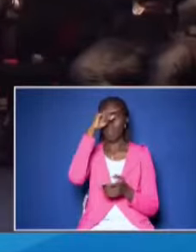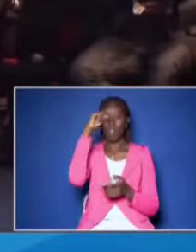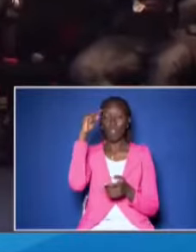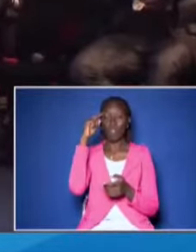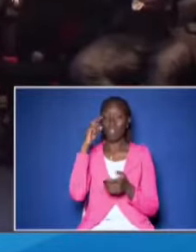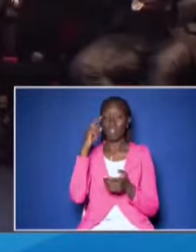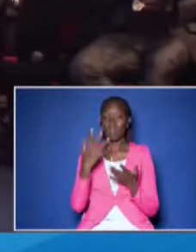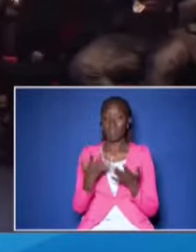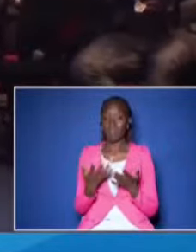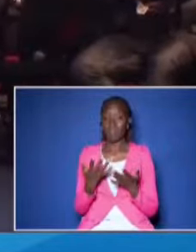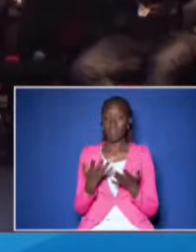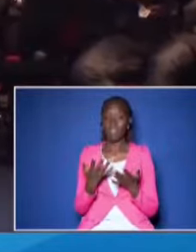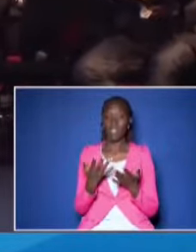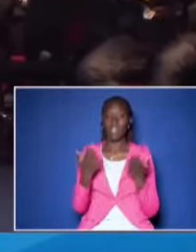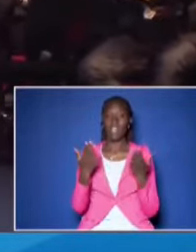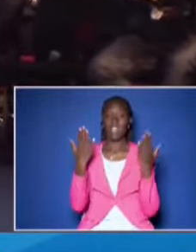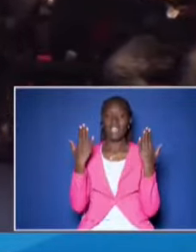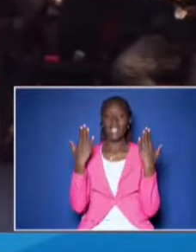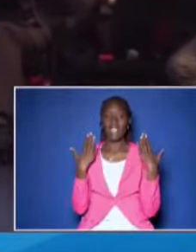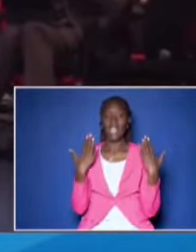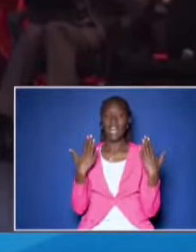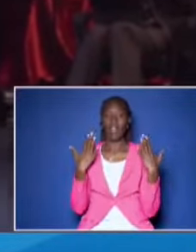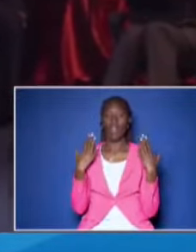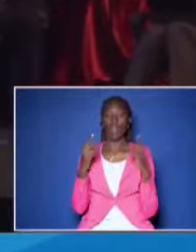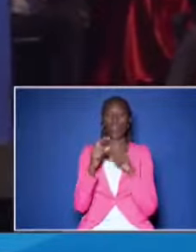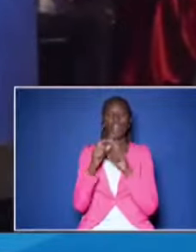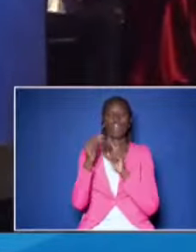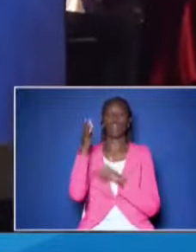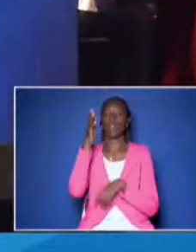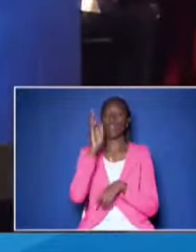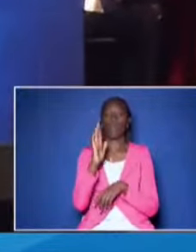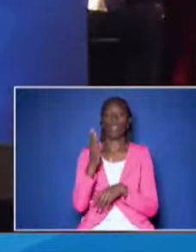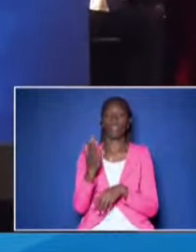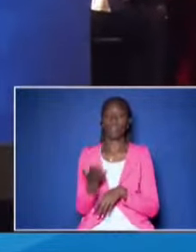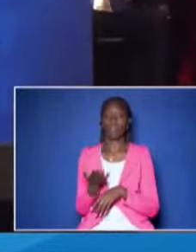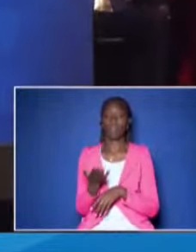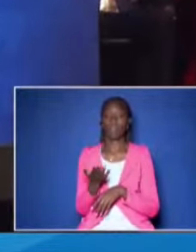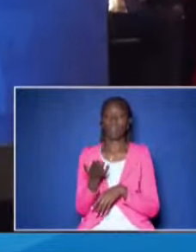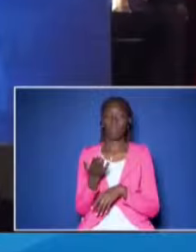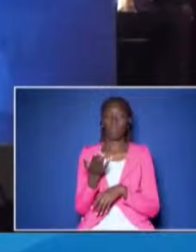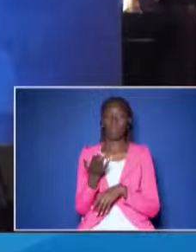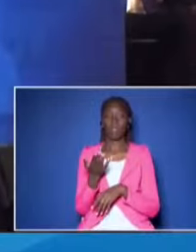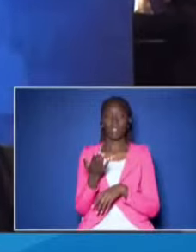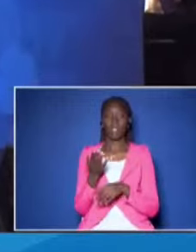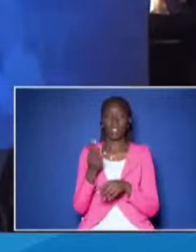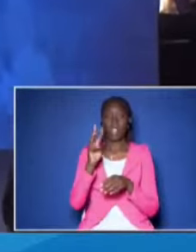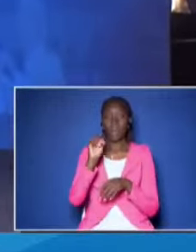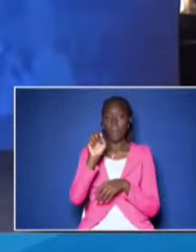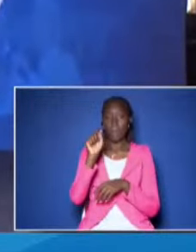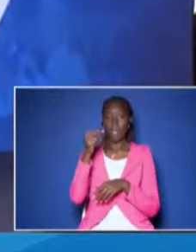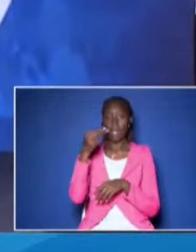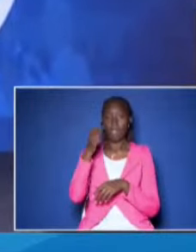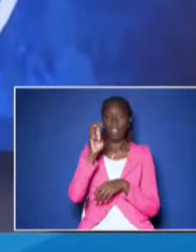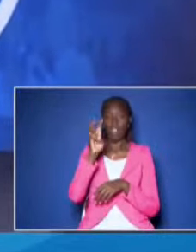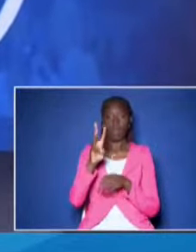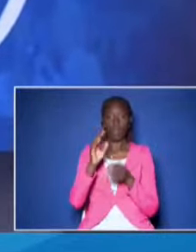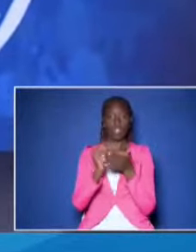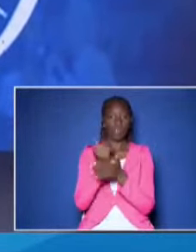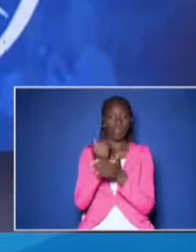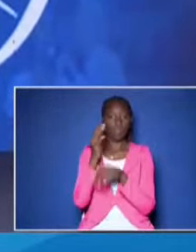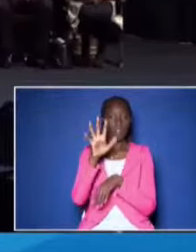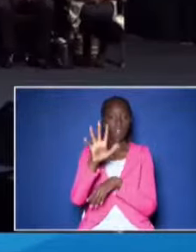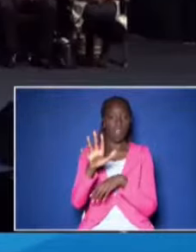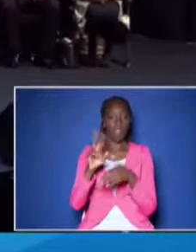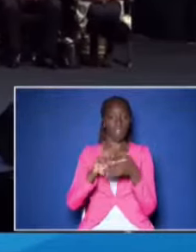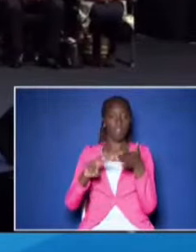is the Eternal Word of God Matthew chapter 5